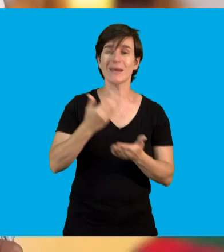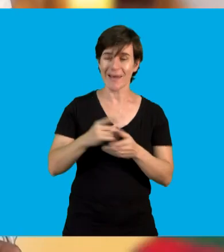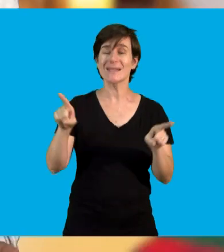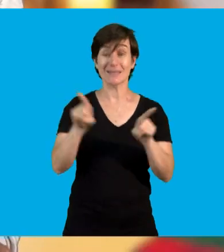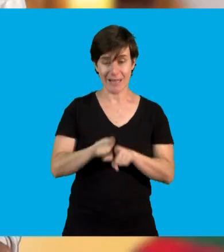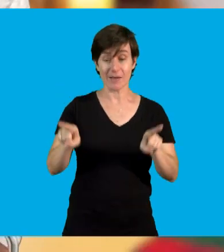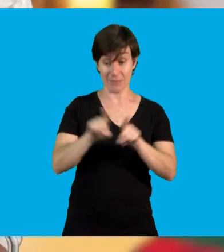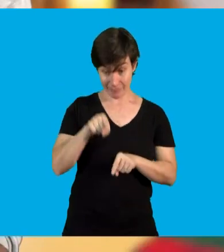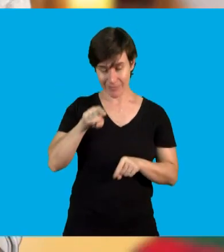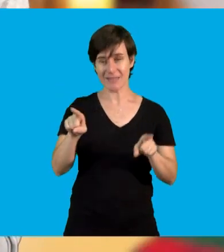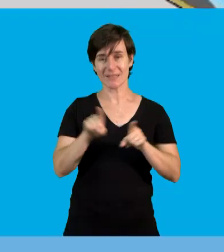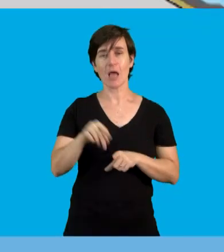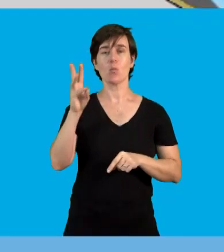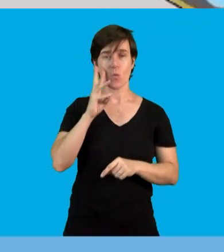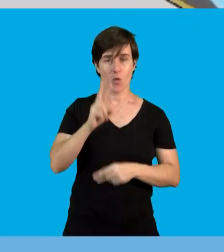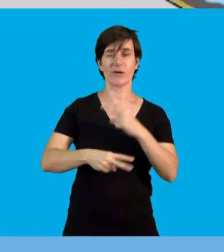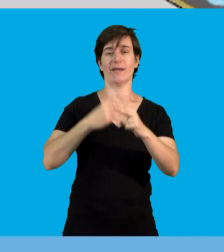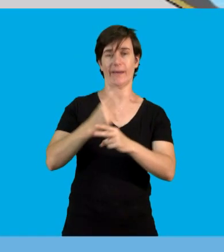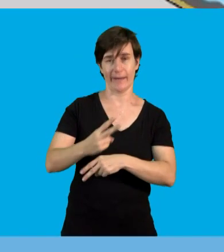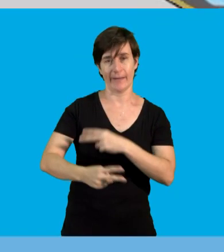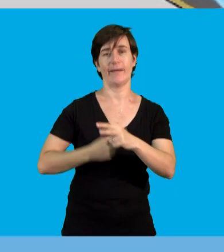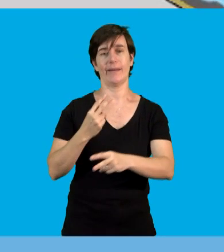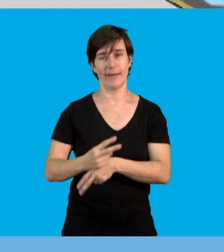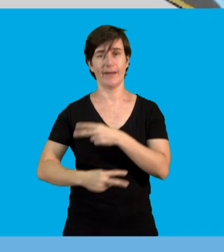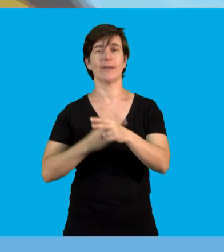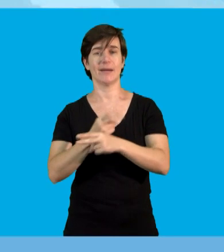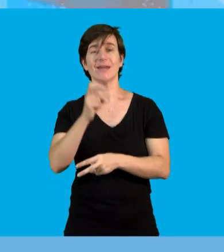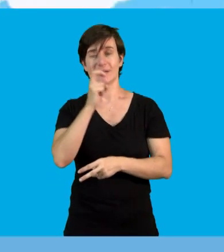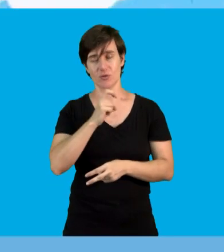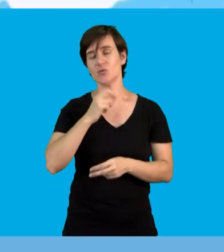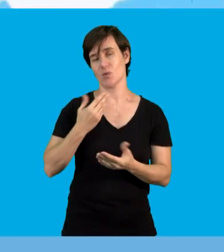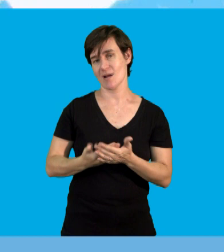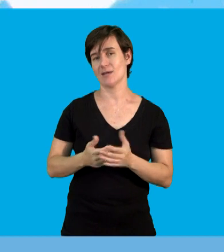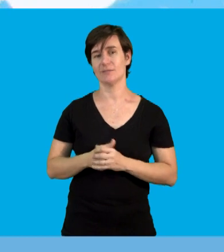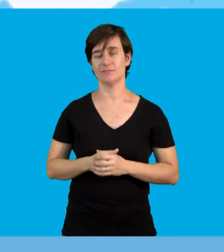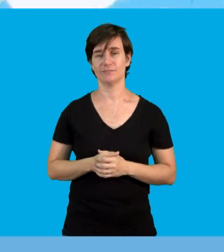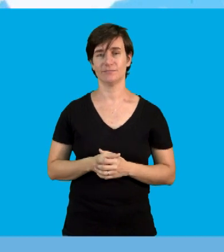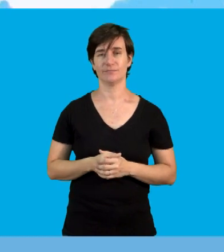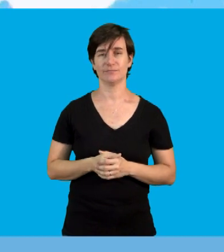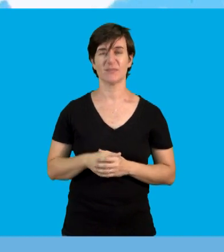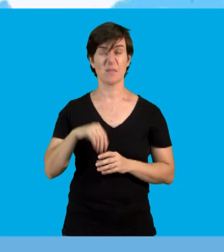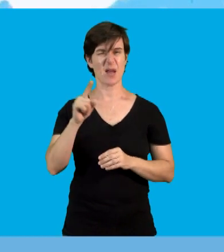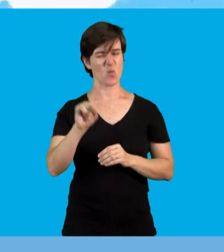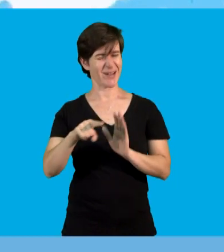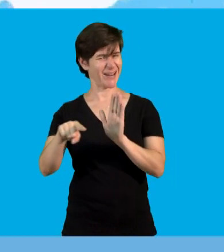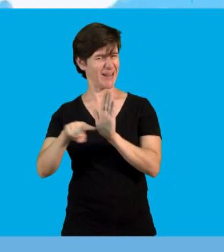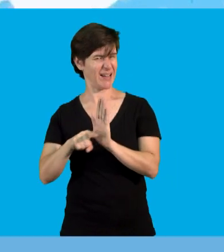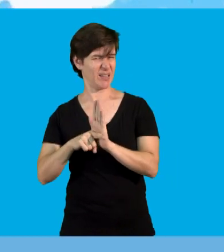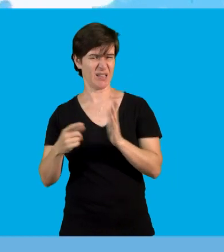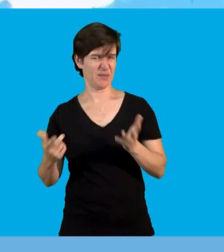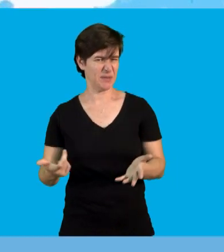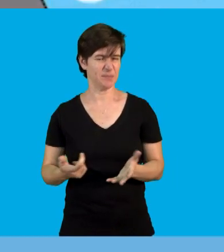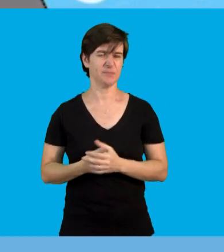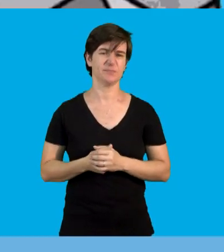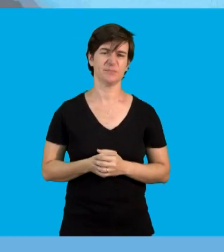once. We keep on using the very same water over and over again to generate the electricity. So what are then the